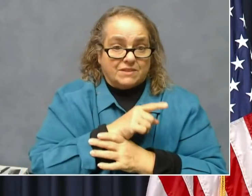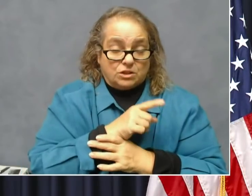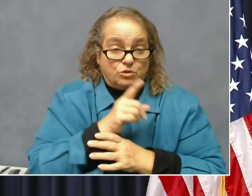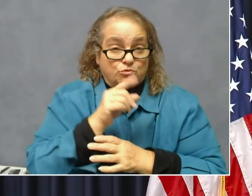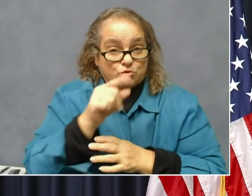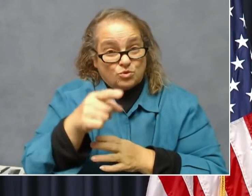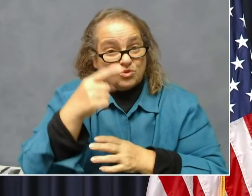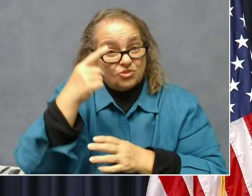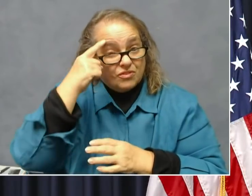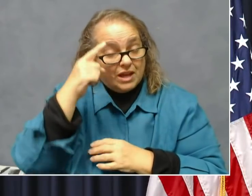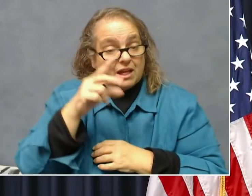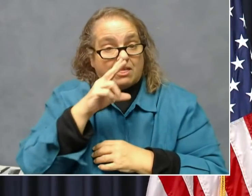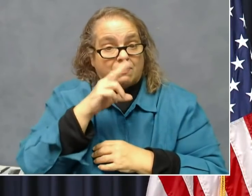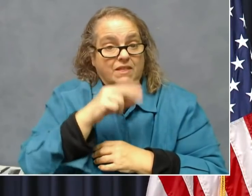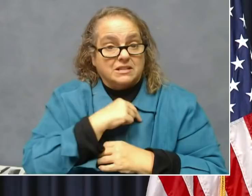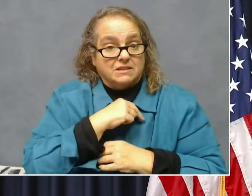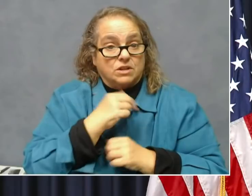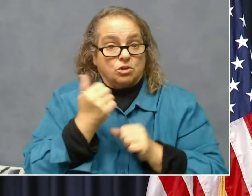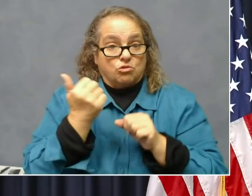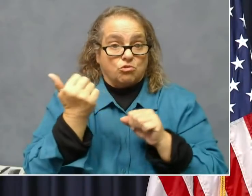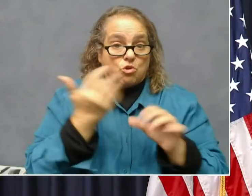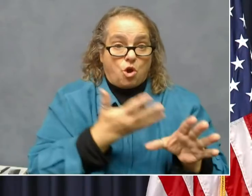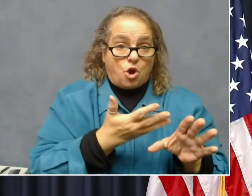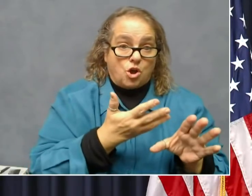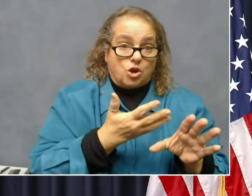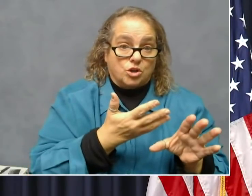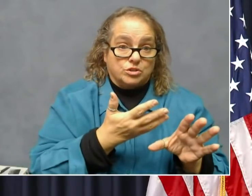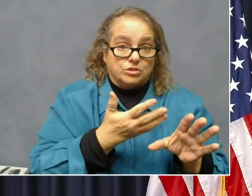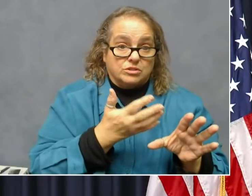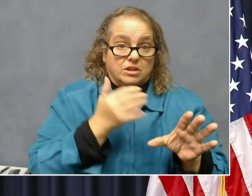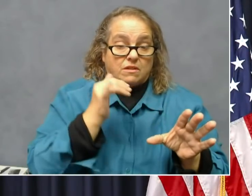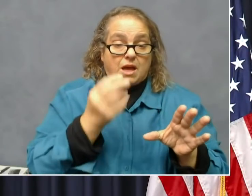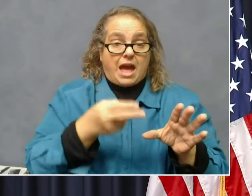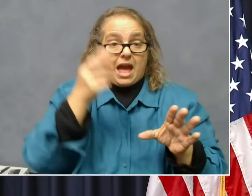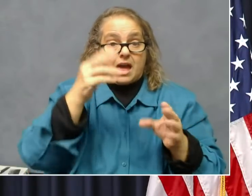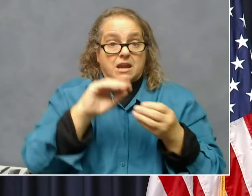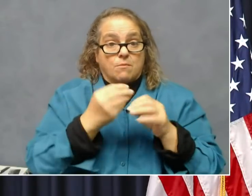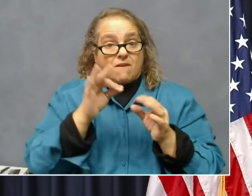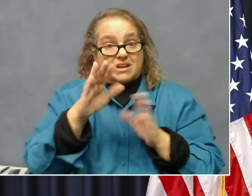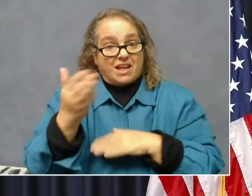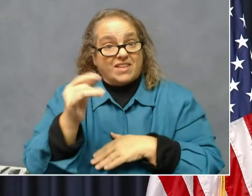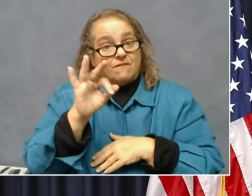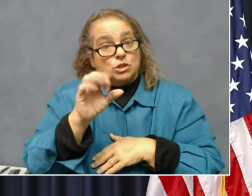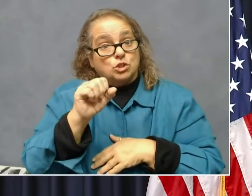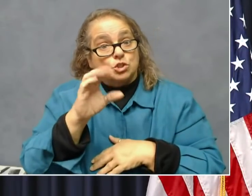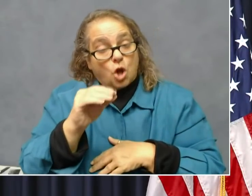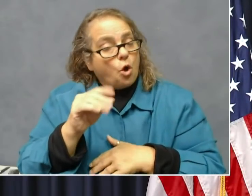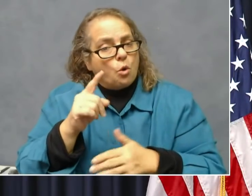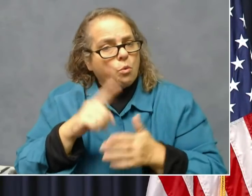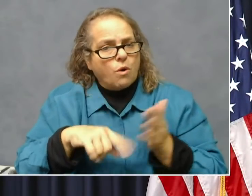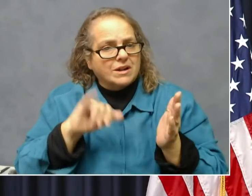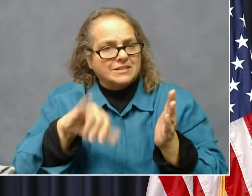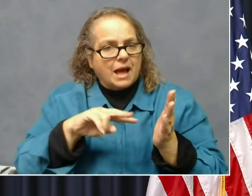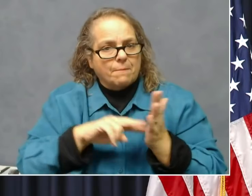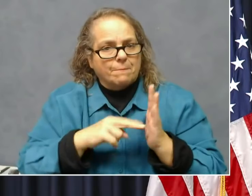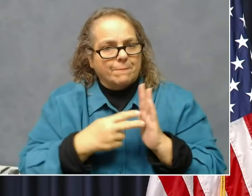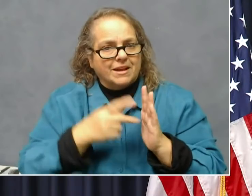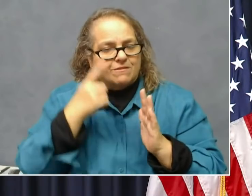a primary factor? And if so, what does that say about the upcoming Christmas holiday?